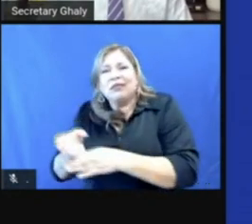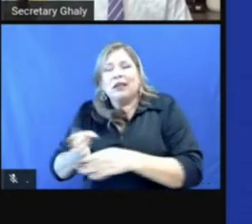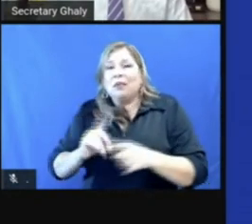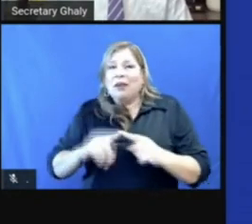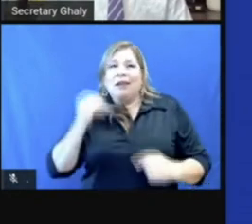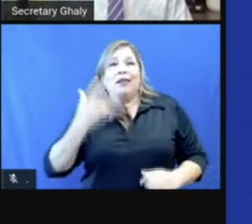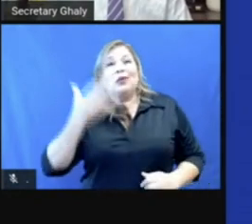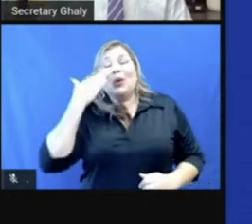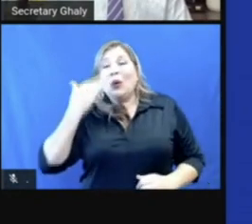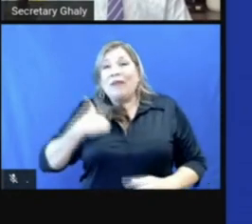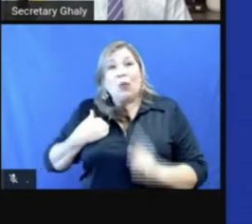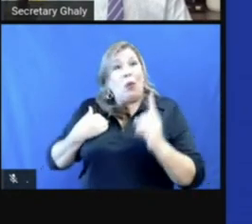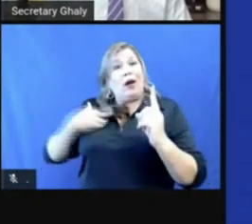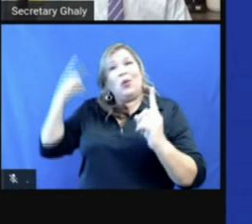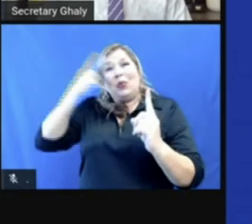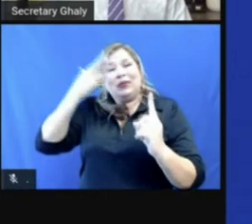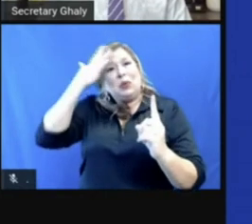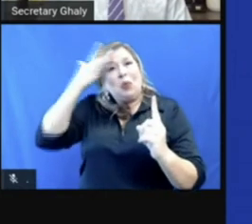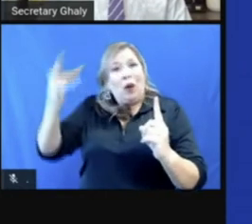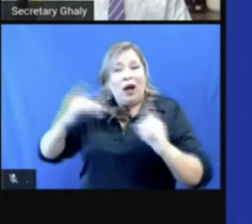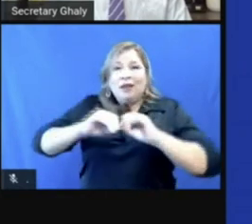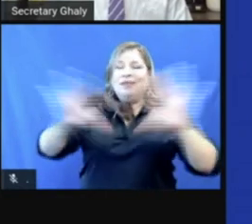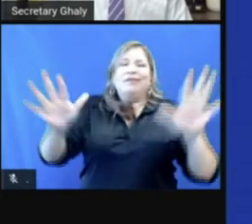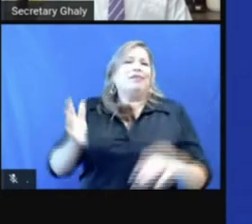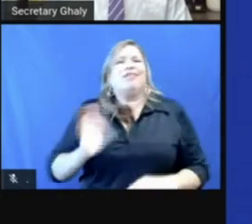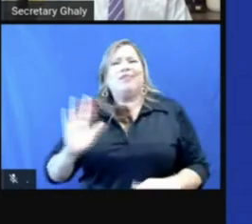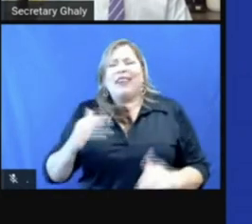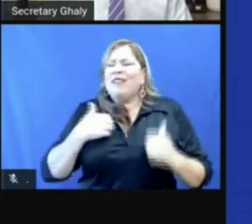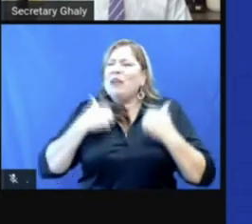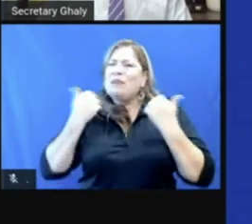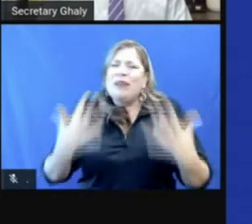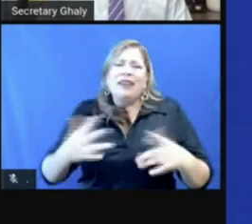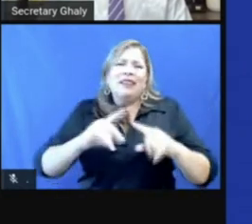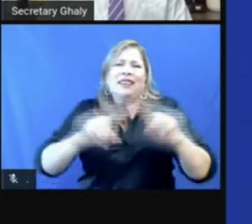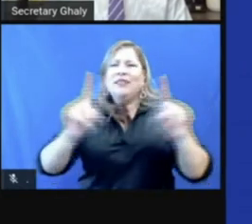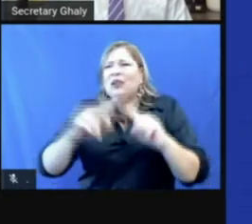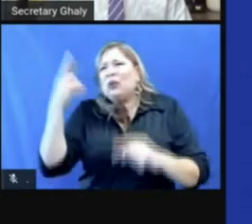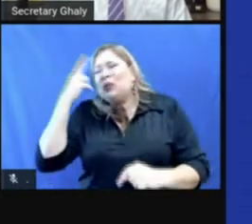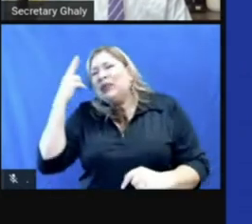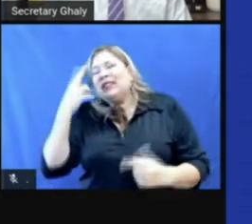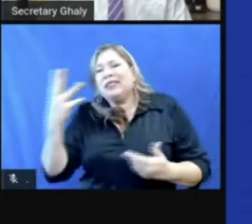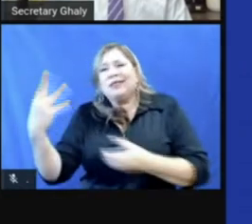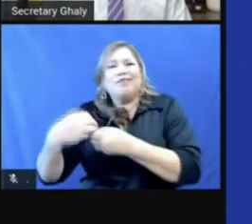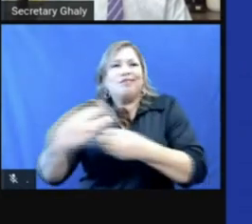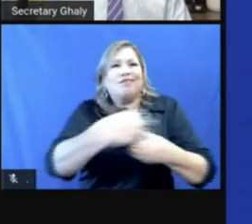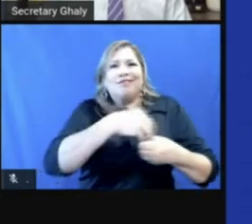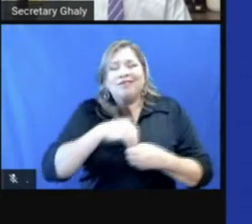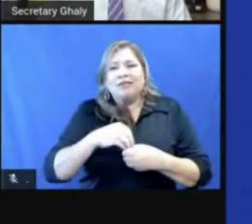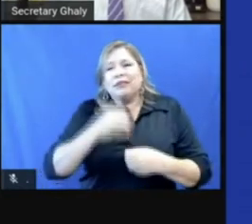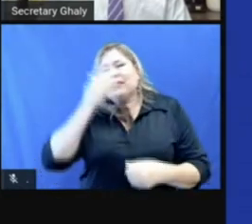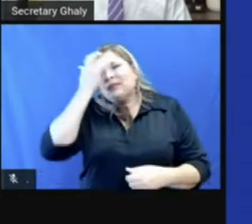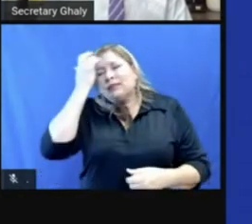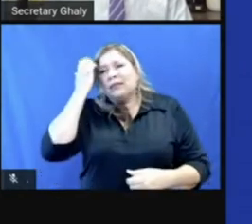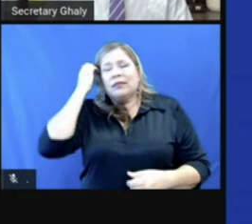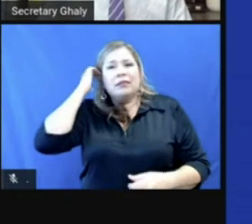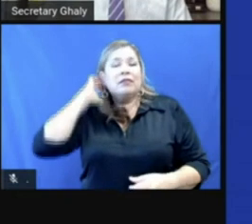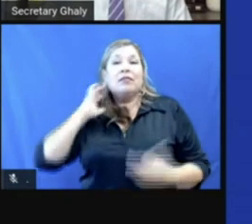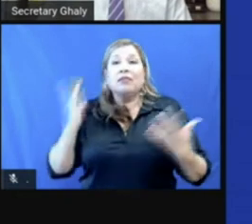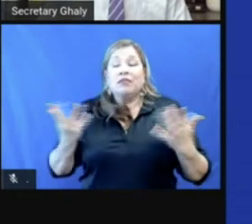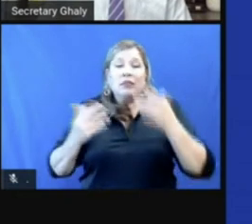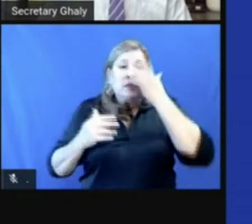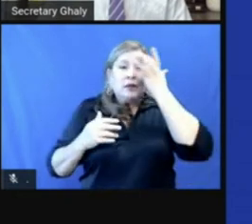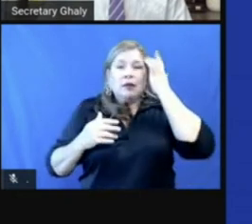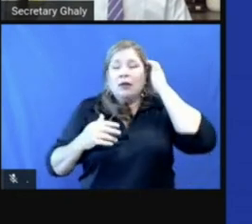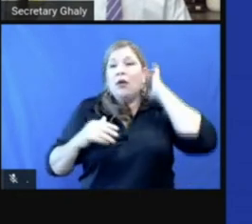culprit. It's a combination of factors. It's certainly the colder weather, more mixing, which comes